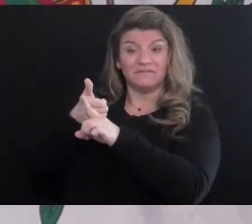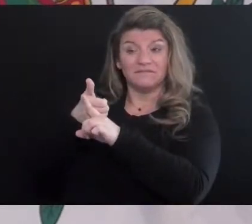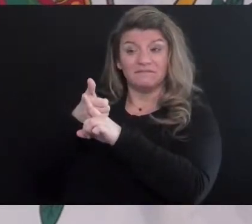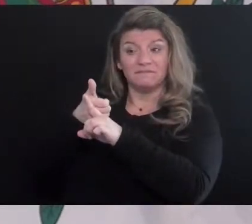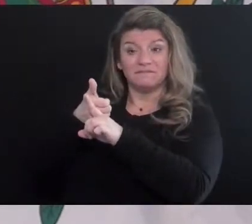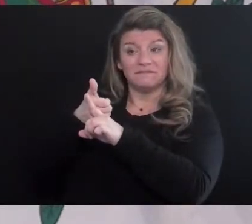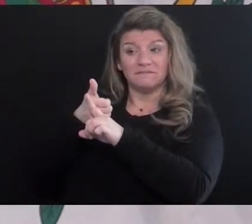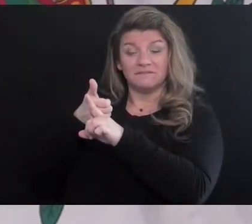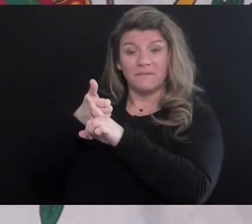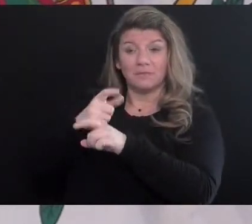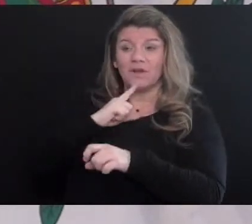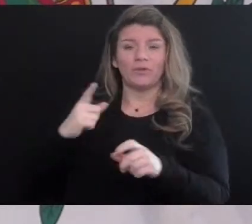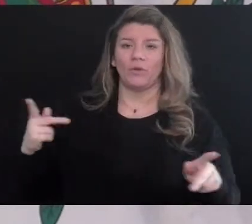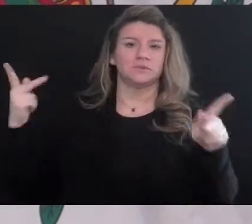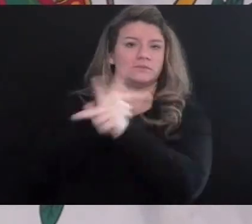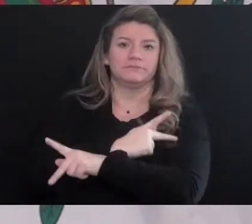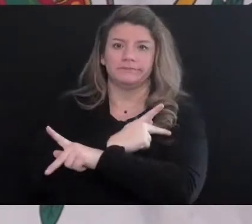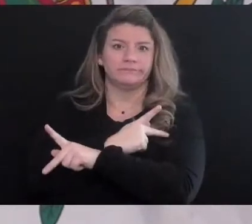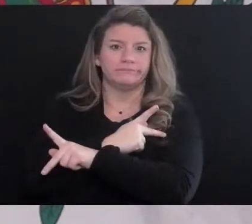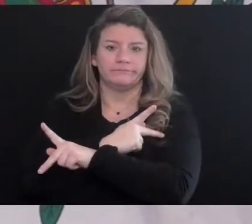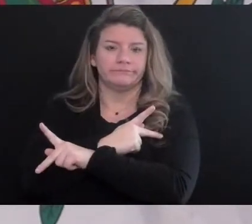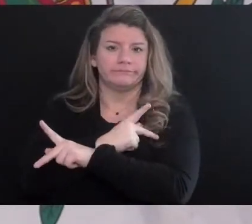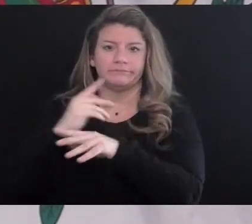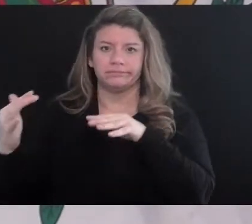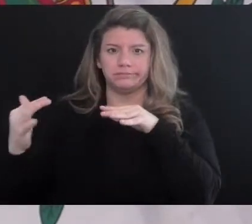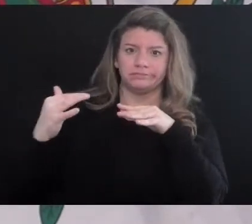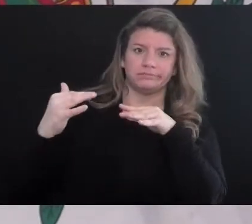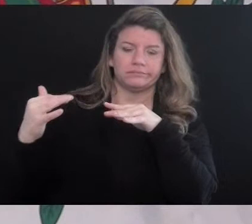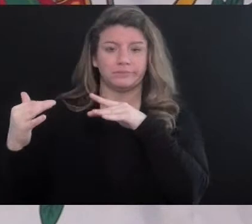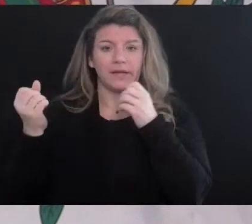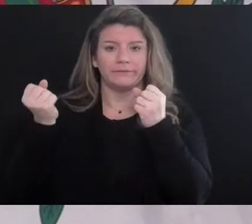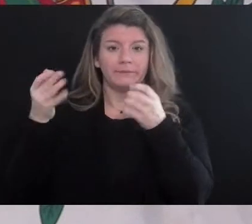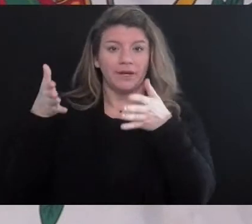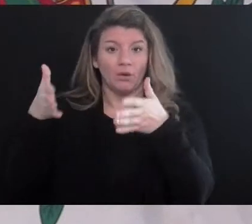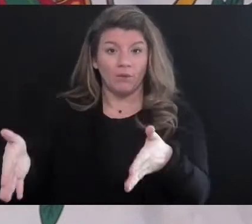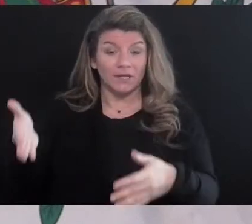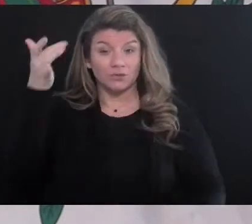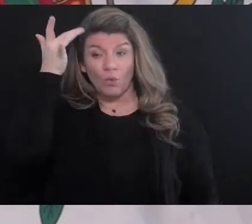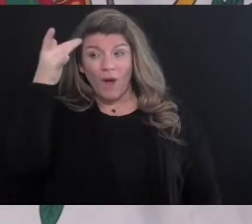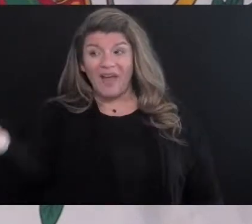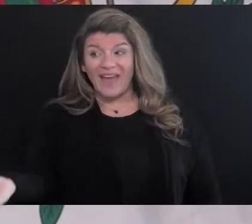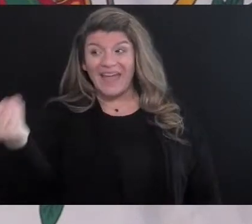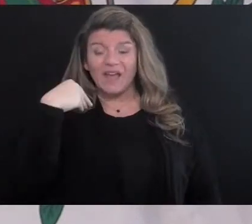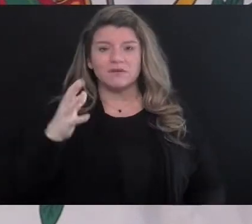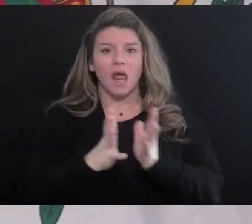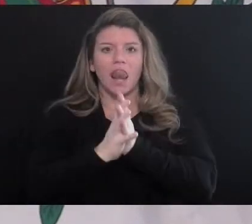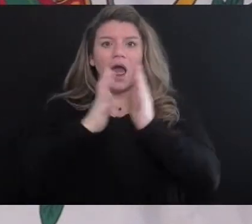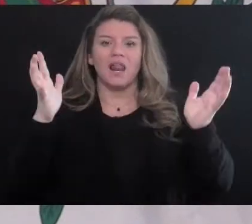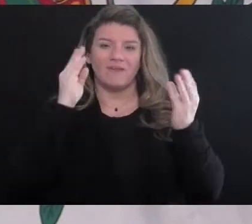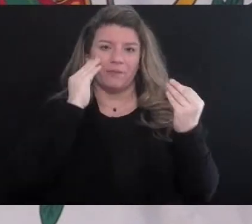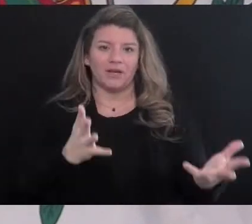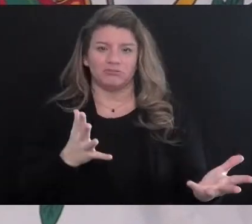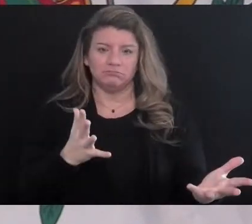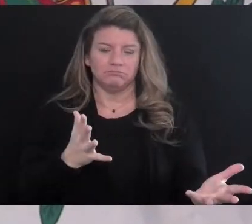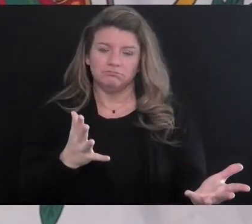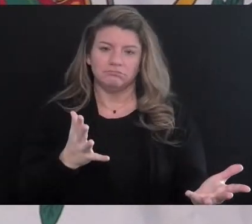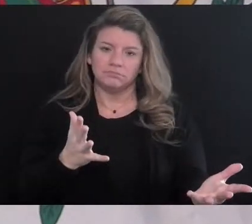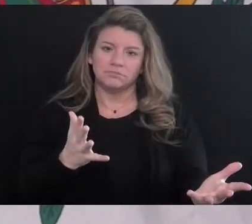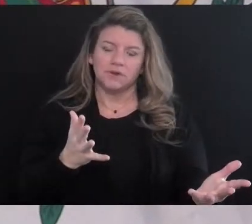its own worst enemy in many, many ways. They've given us a lot of information and then had to go back